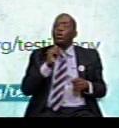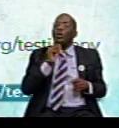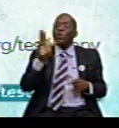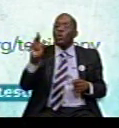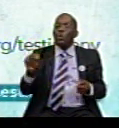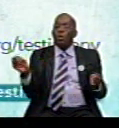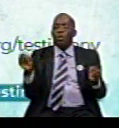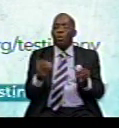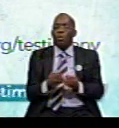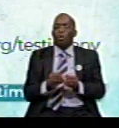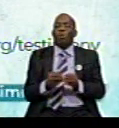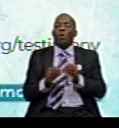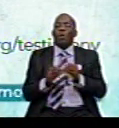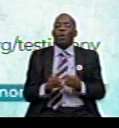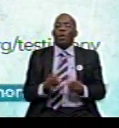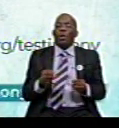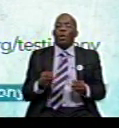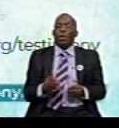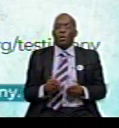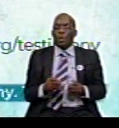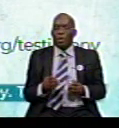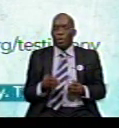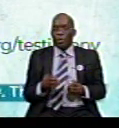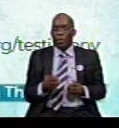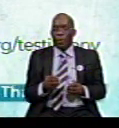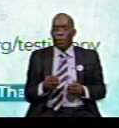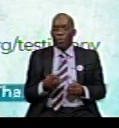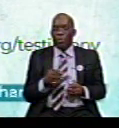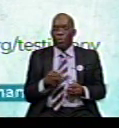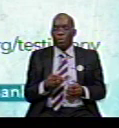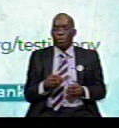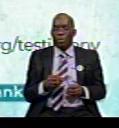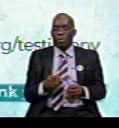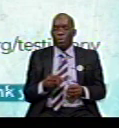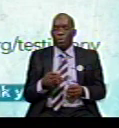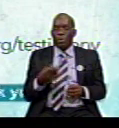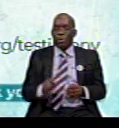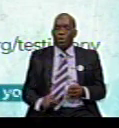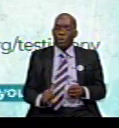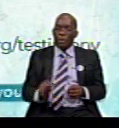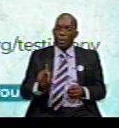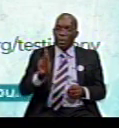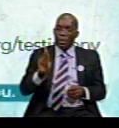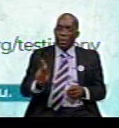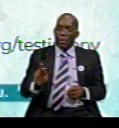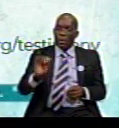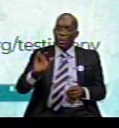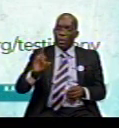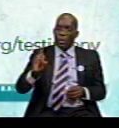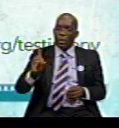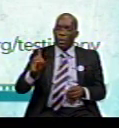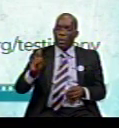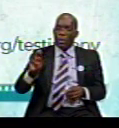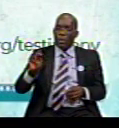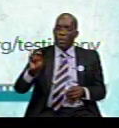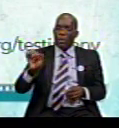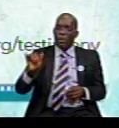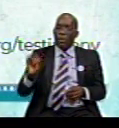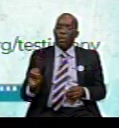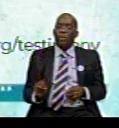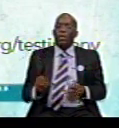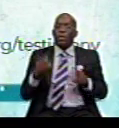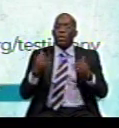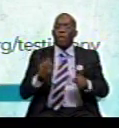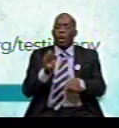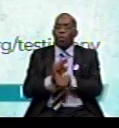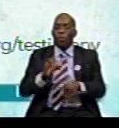the Lord. The kidneys are now working to full capacity. High blood pressure gone from 2-2